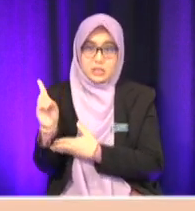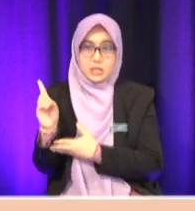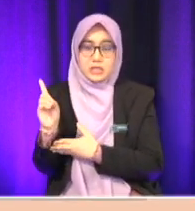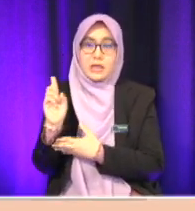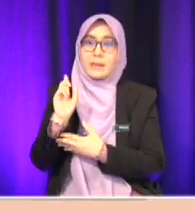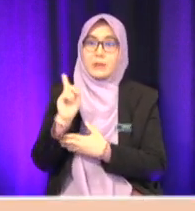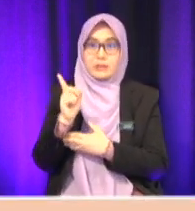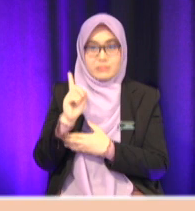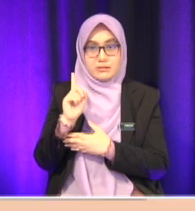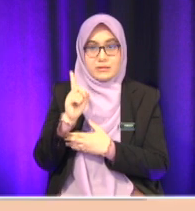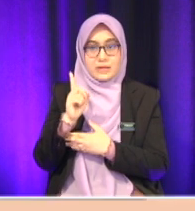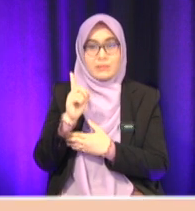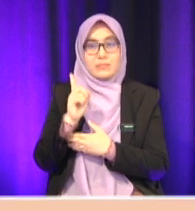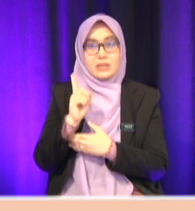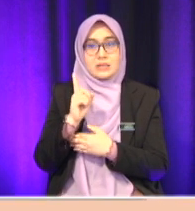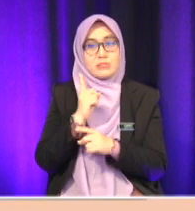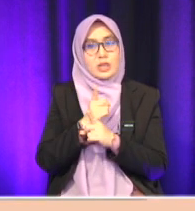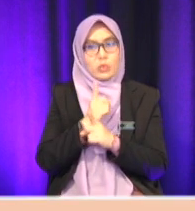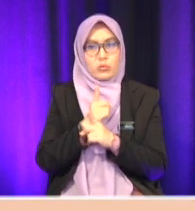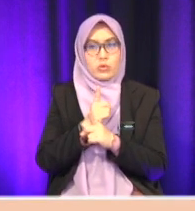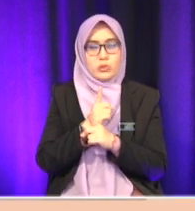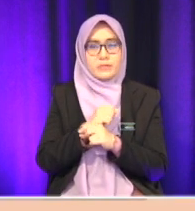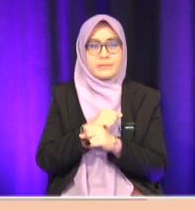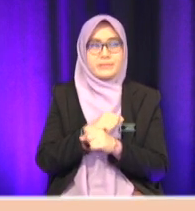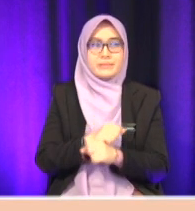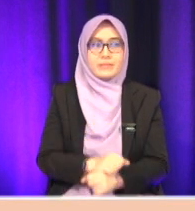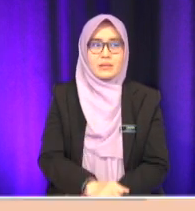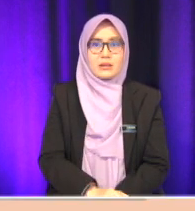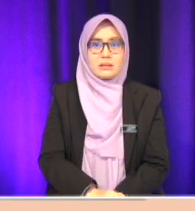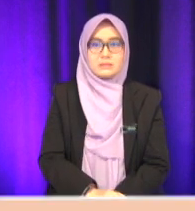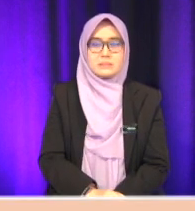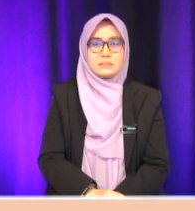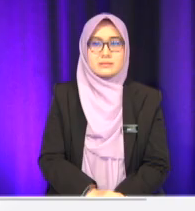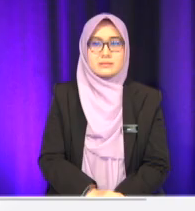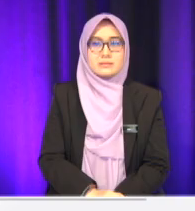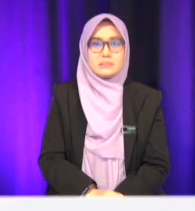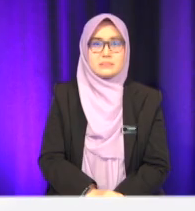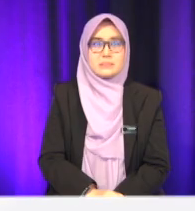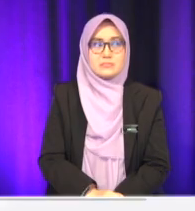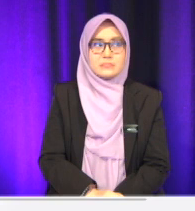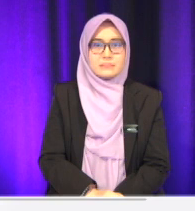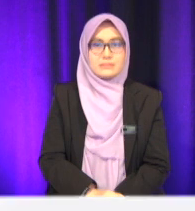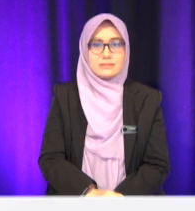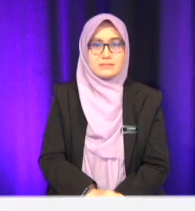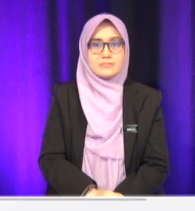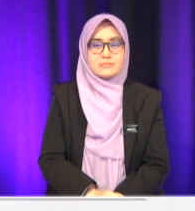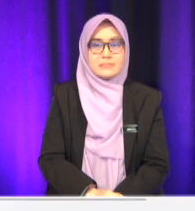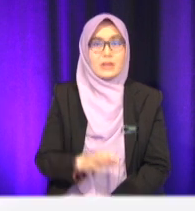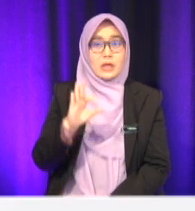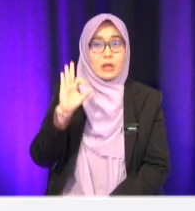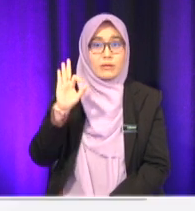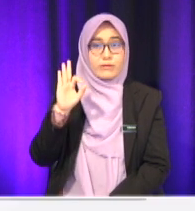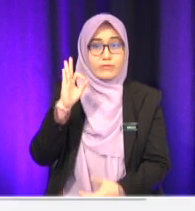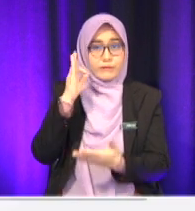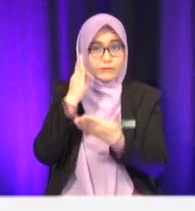information. Which one will it be? Perhaps I would go for fact. Fact, yes. Yeah. About the pangolin